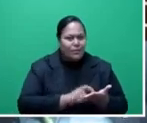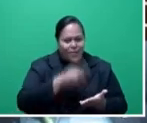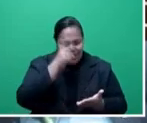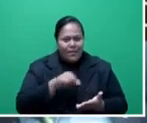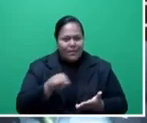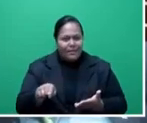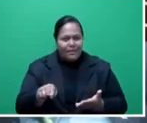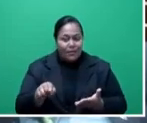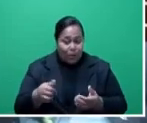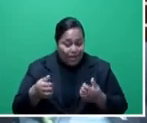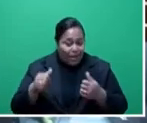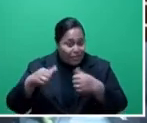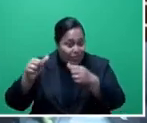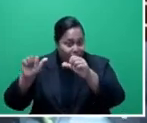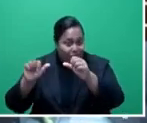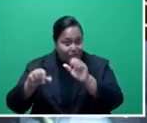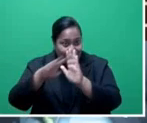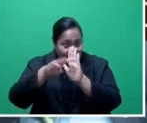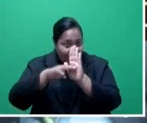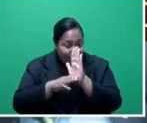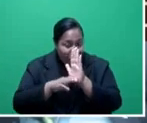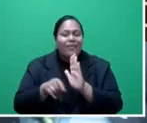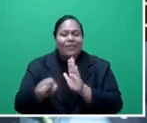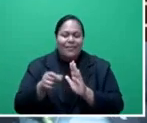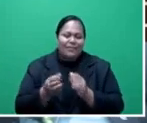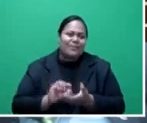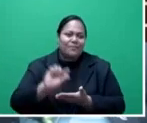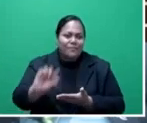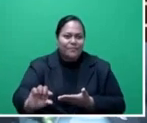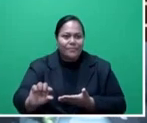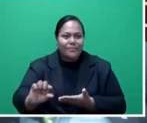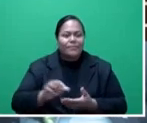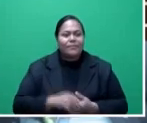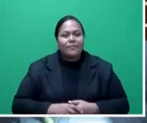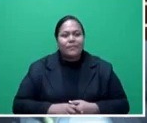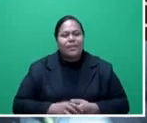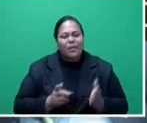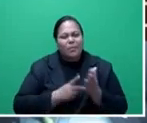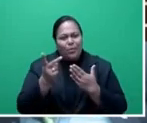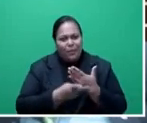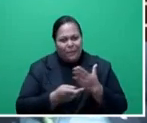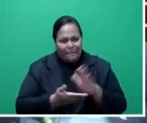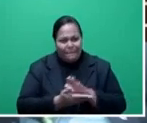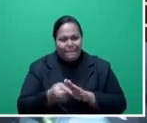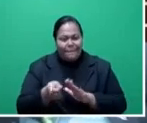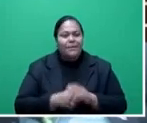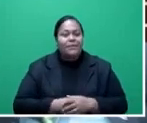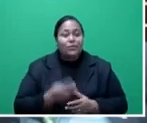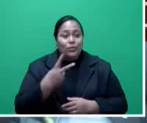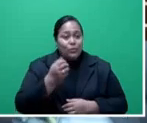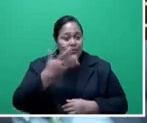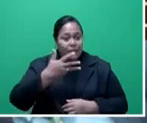loans through FDB, and they've been major beneficiaries in this particular program. In fact, Mr. Speaker, sir, in 2019,